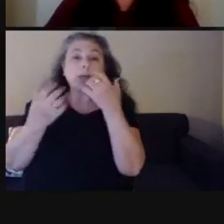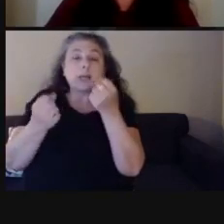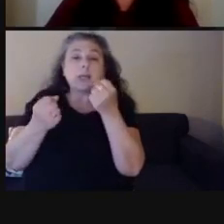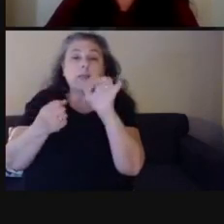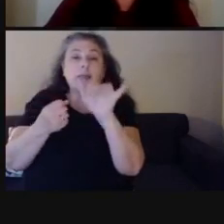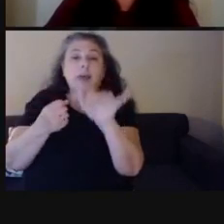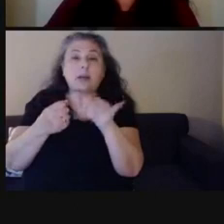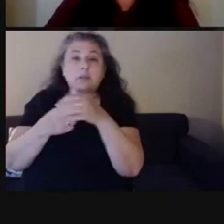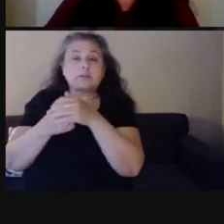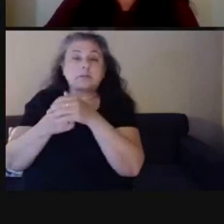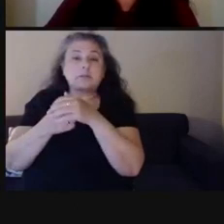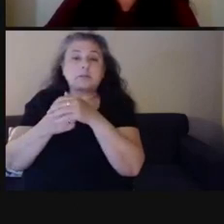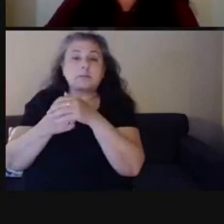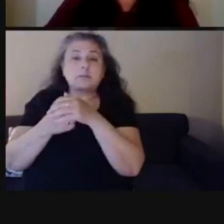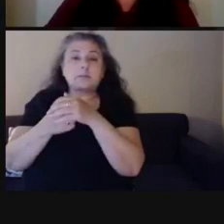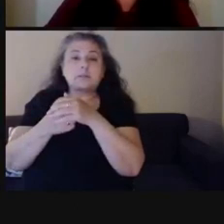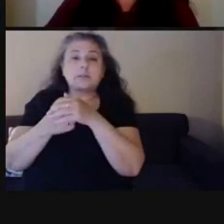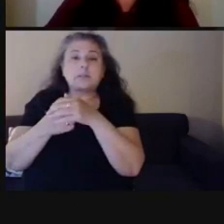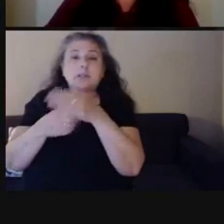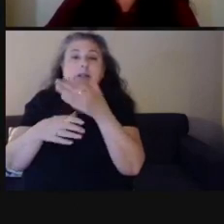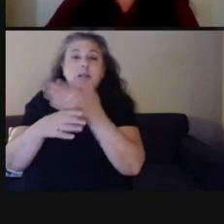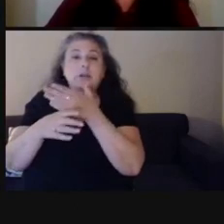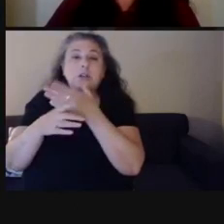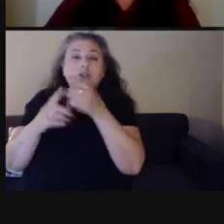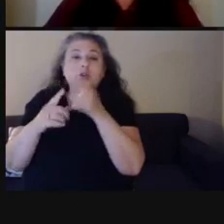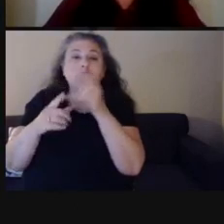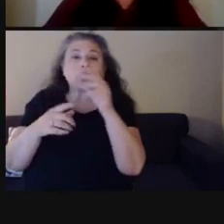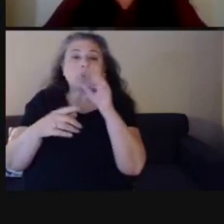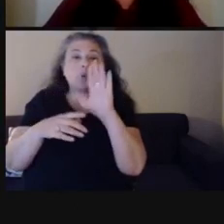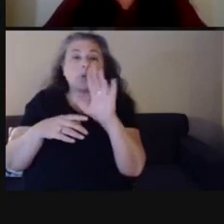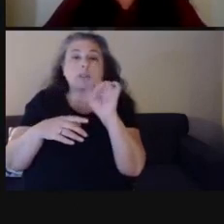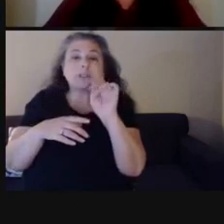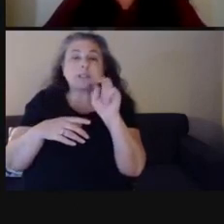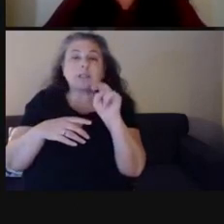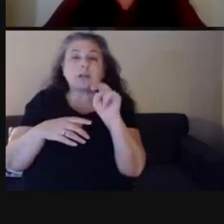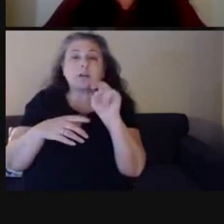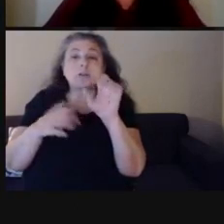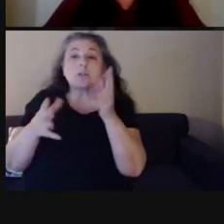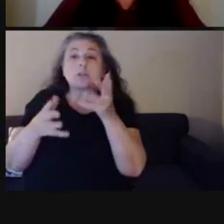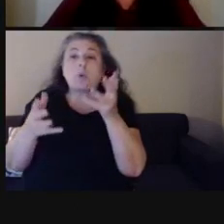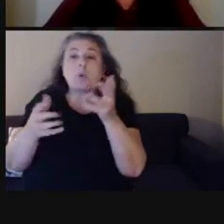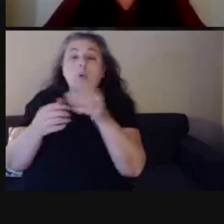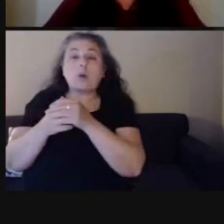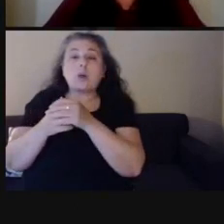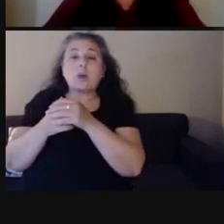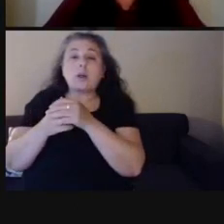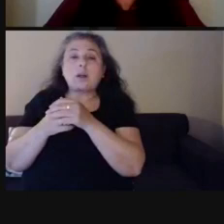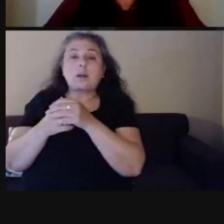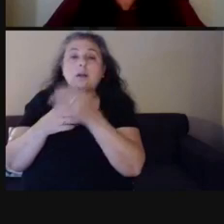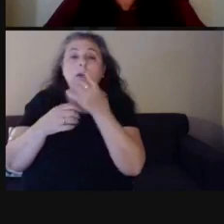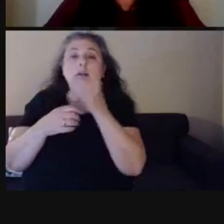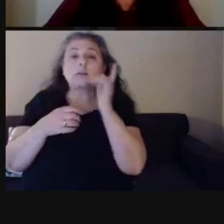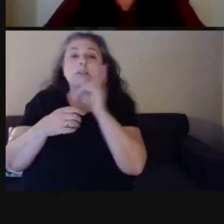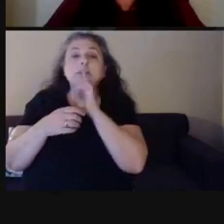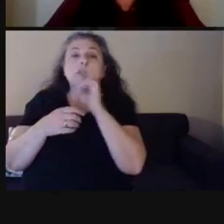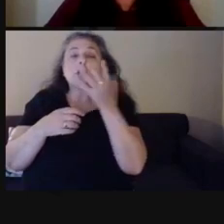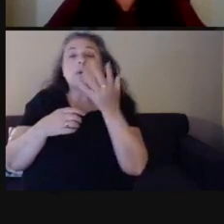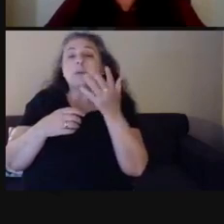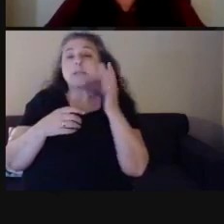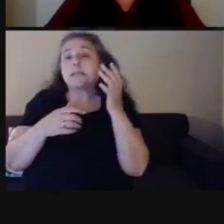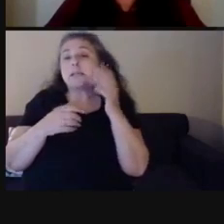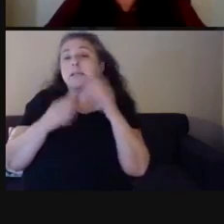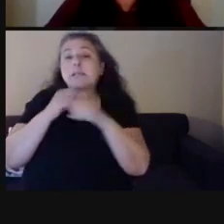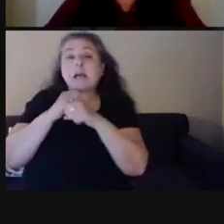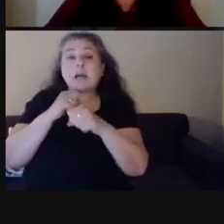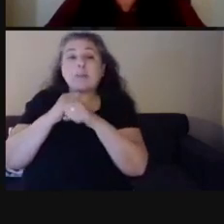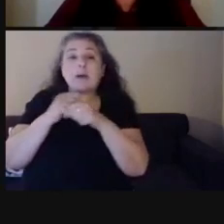that that irritation to your skin. And so there's always this, you know, campaign about